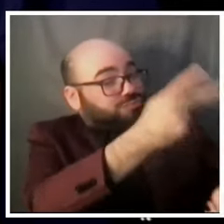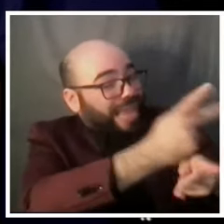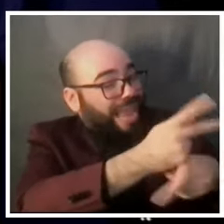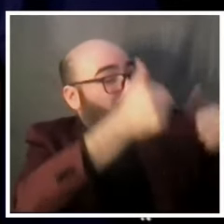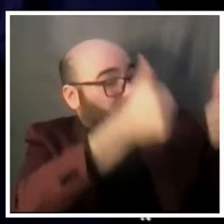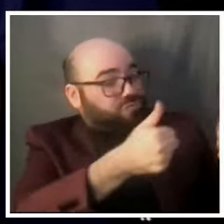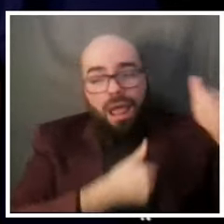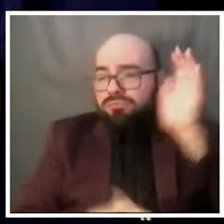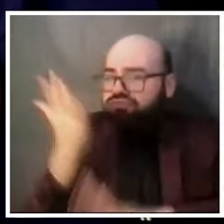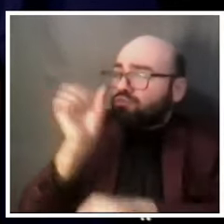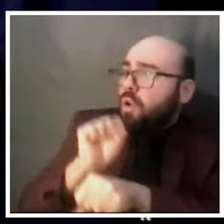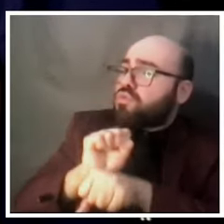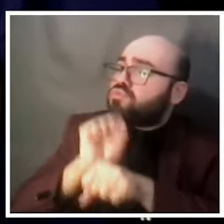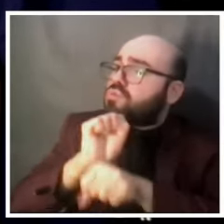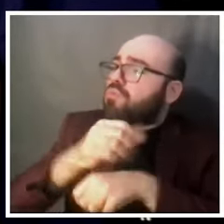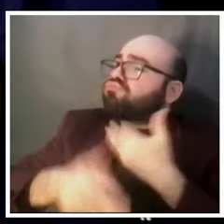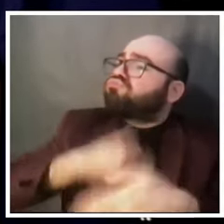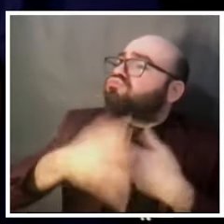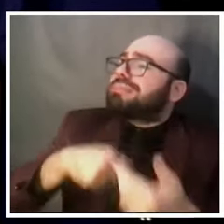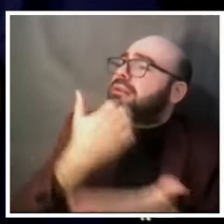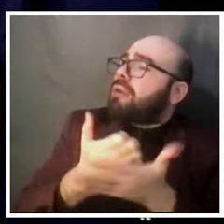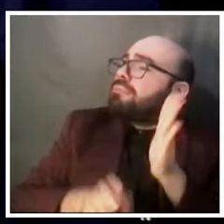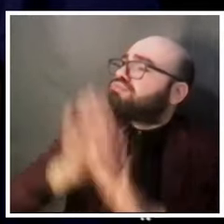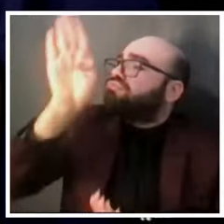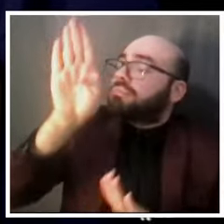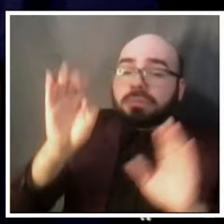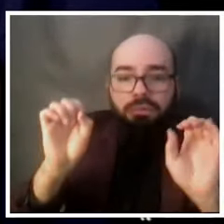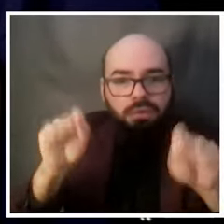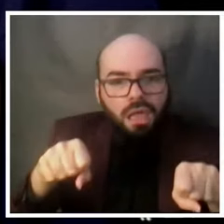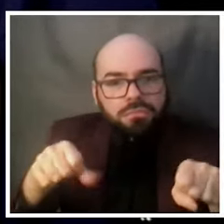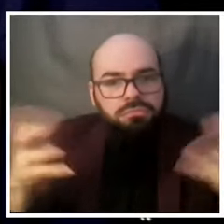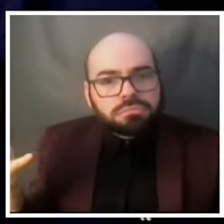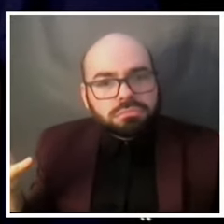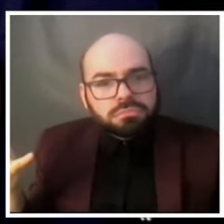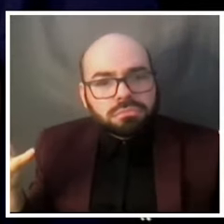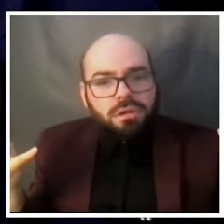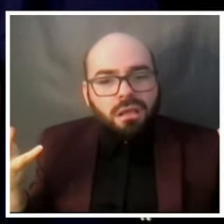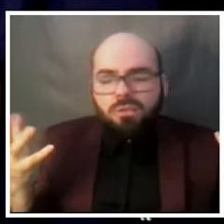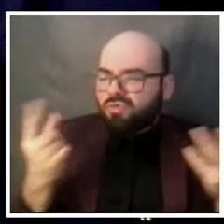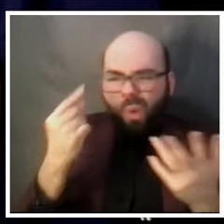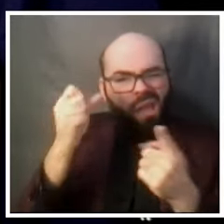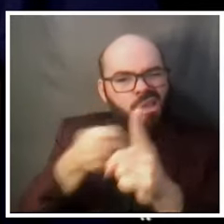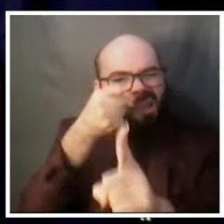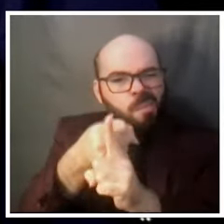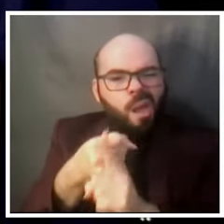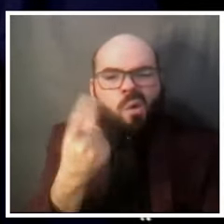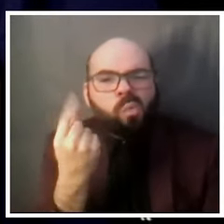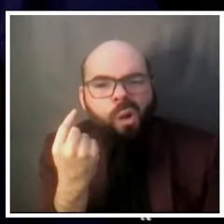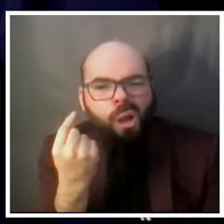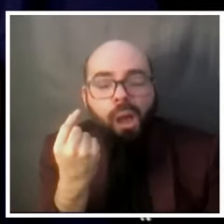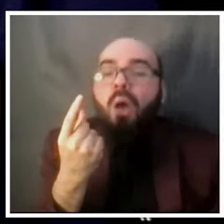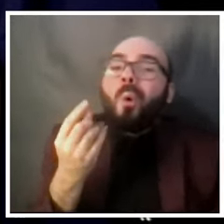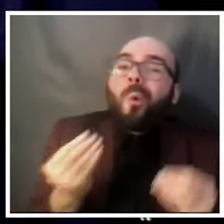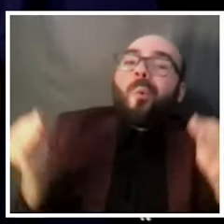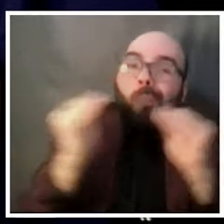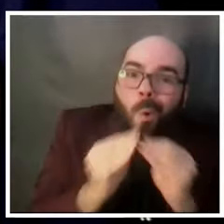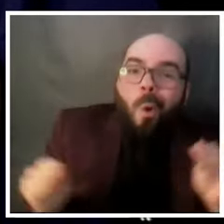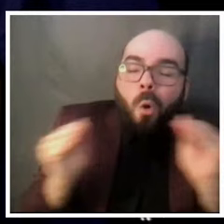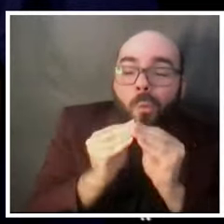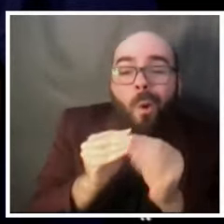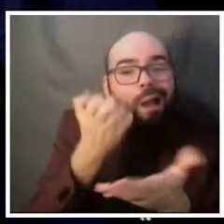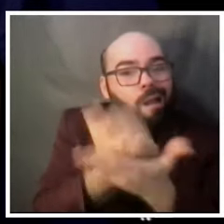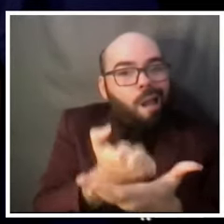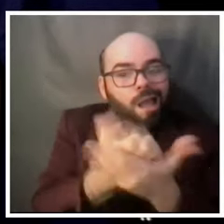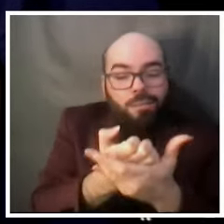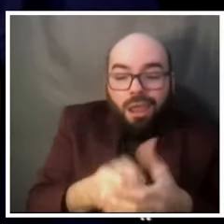study. What's the effect of this? The effect of what I'm talking about is to increase economic growth.